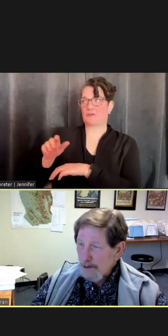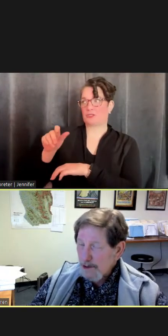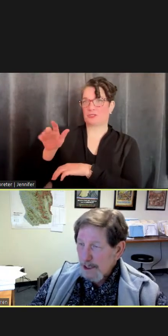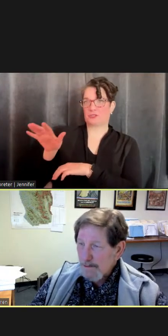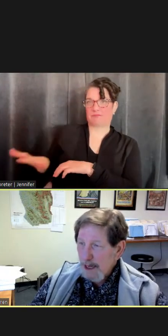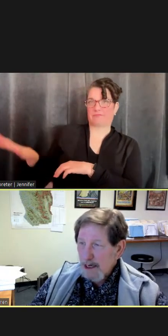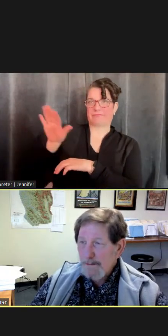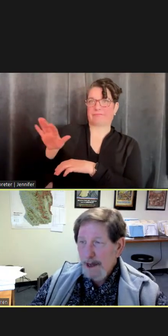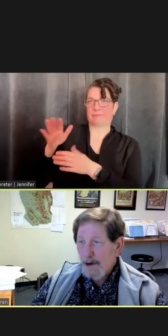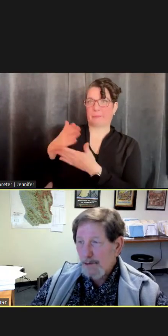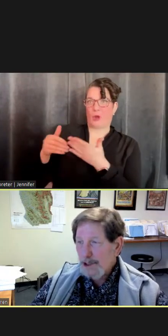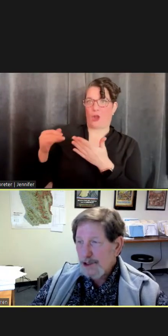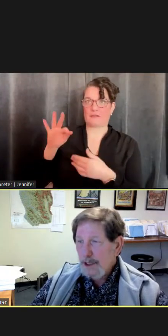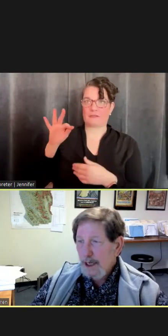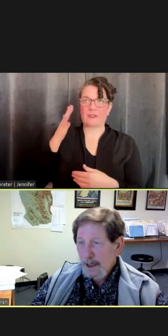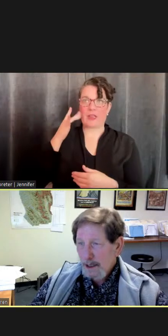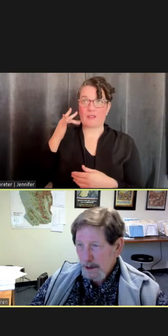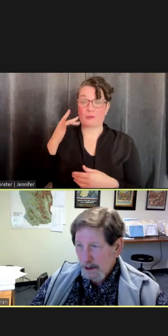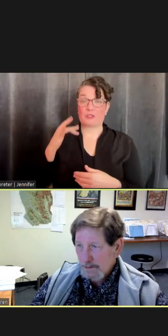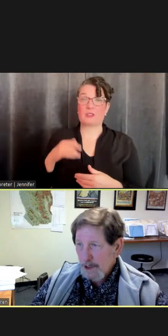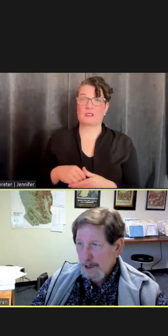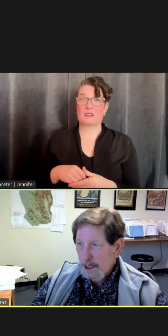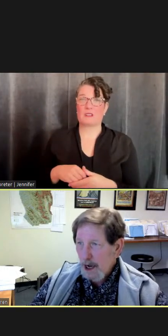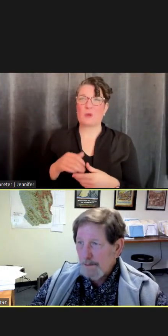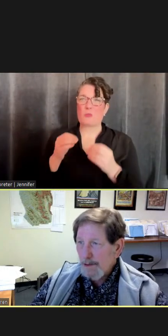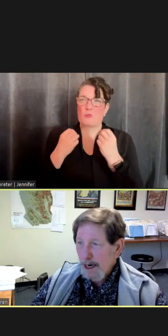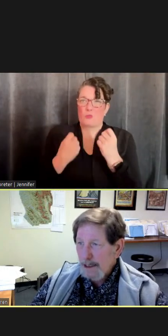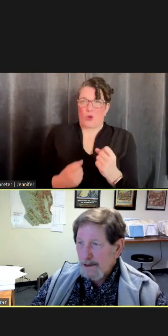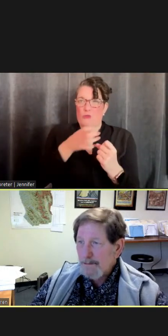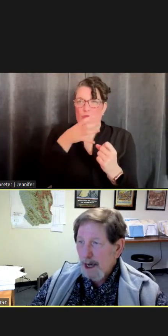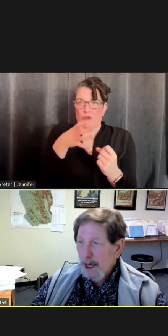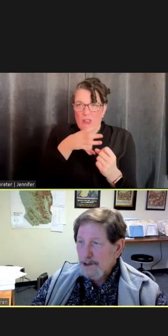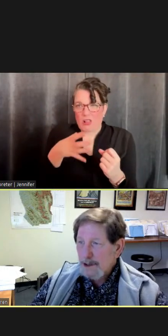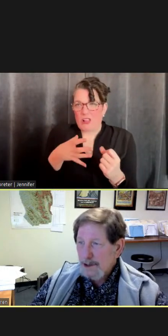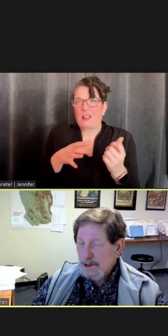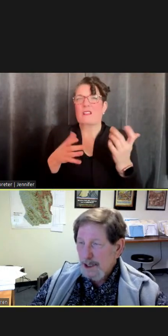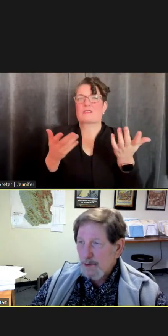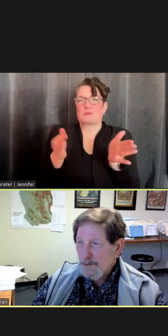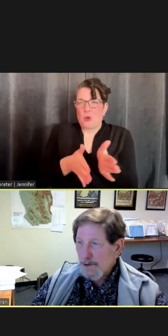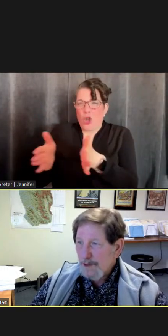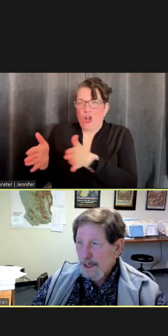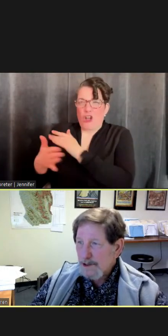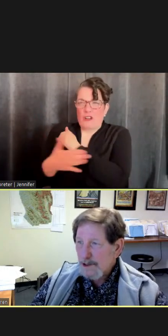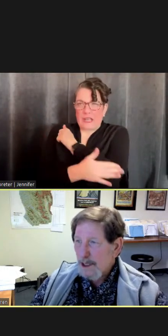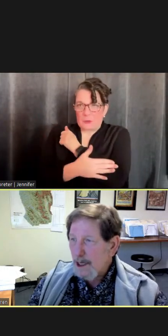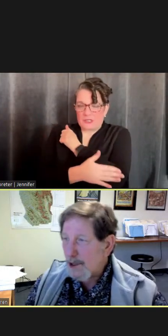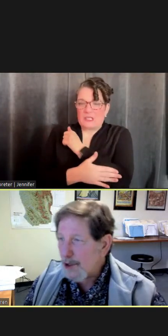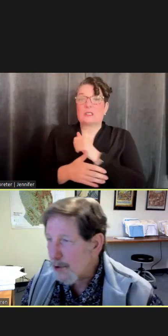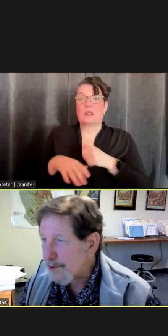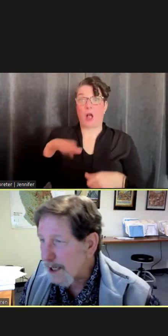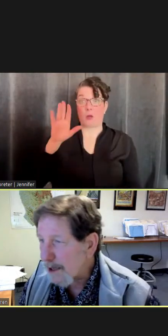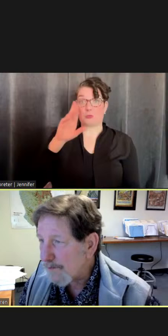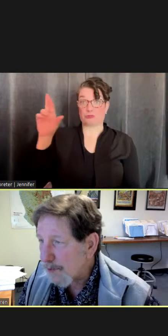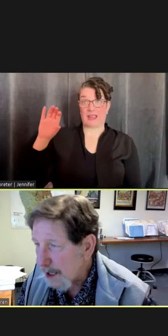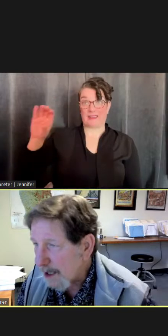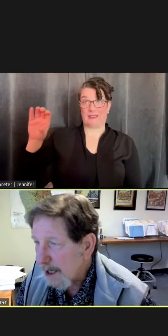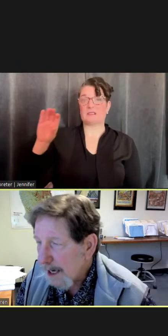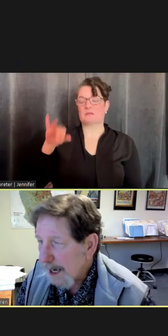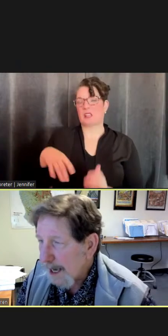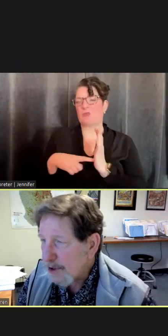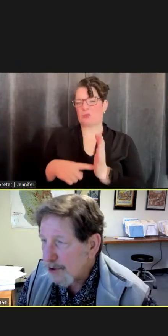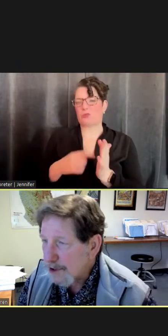smaller counties that make up our region. The upper right box is what reflects Northern